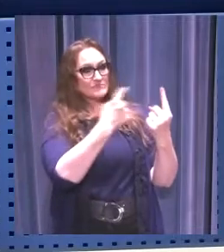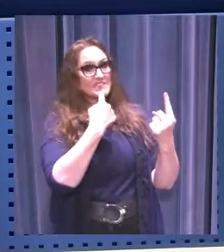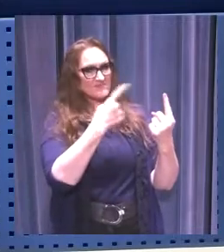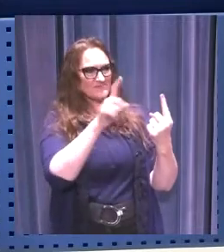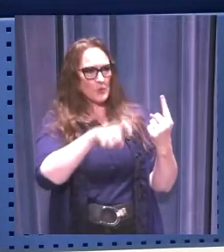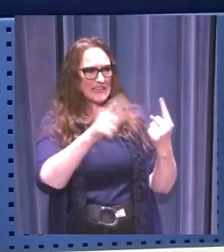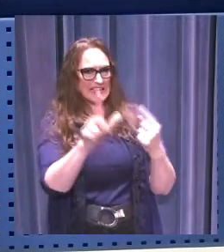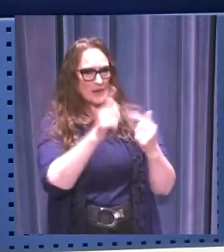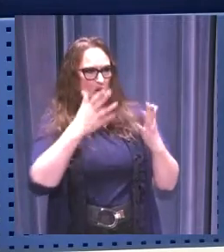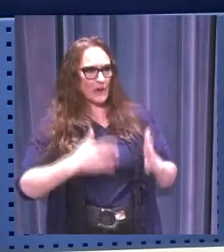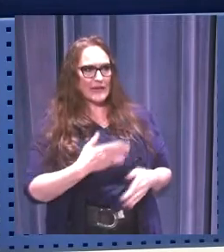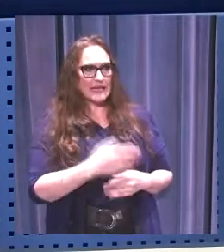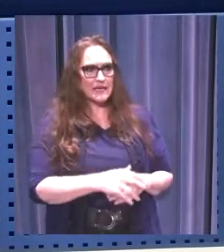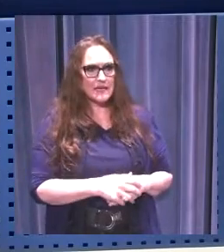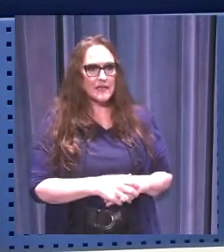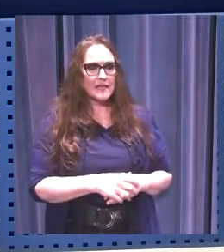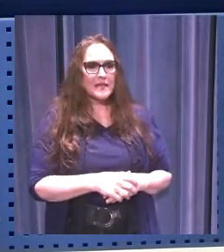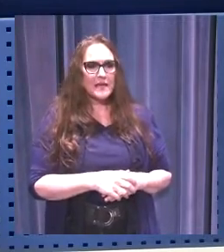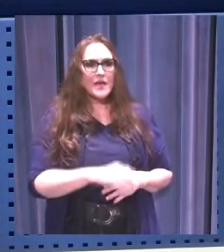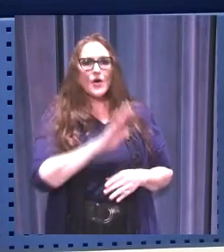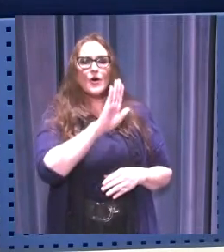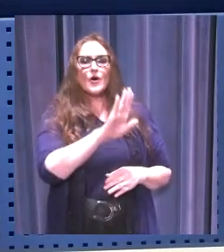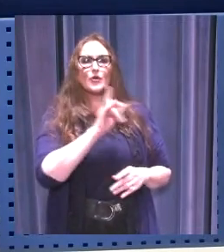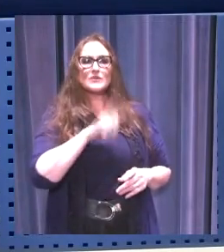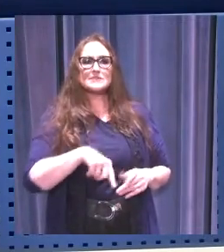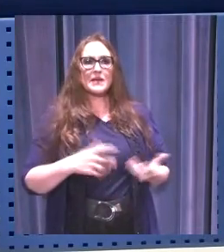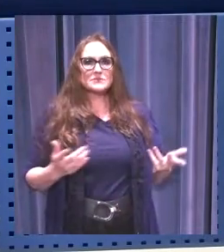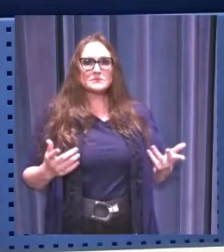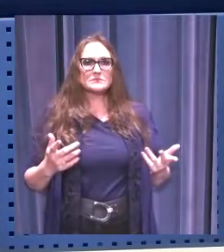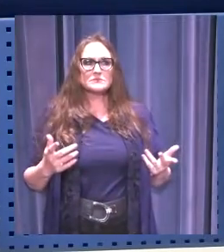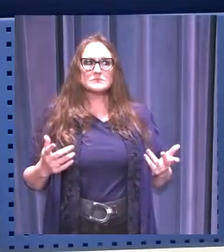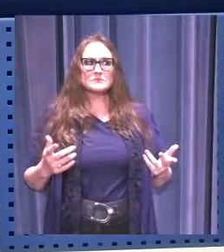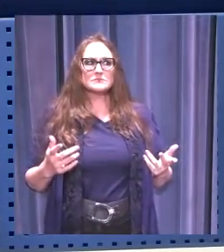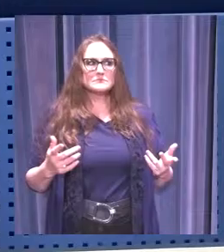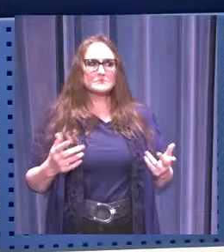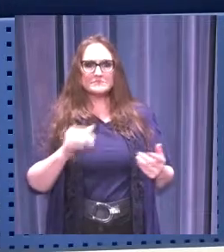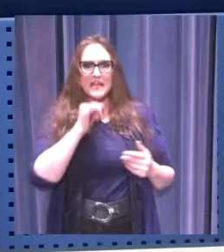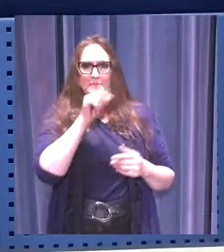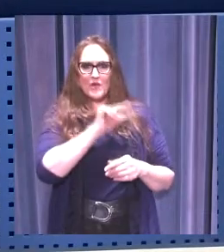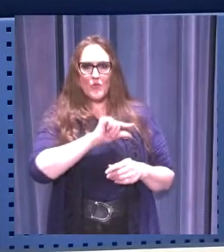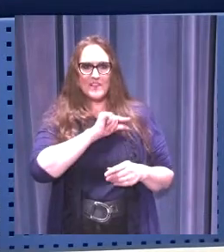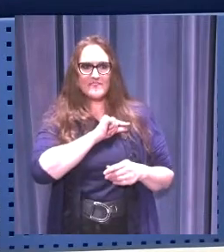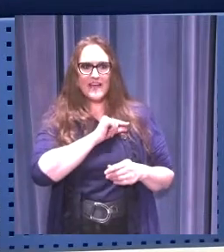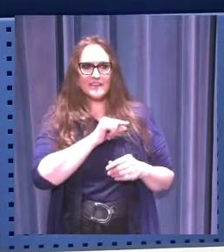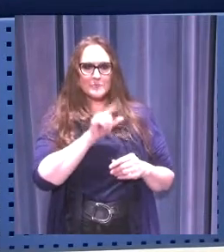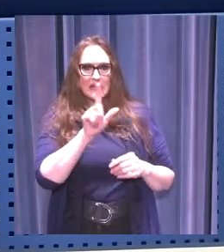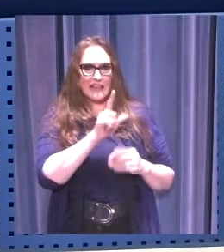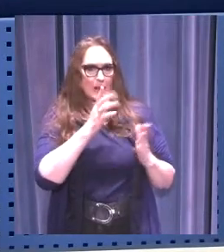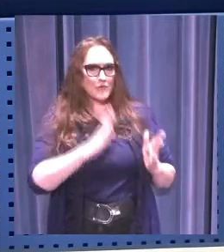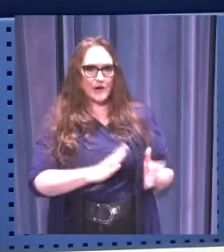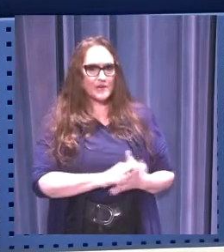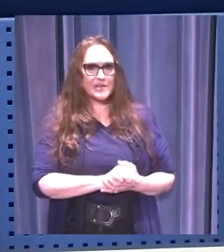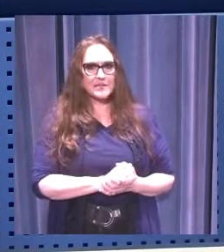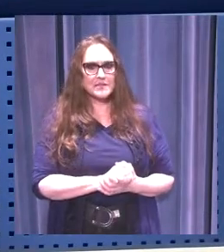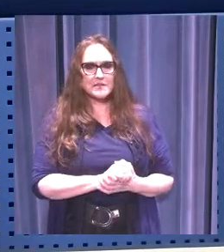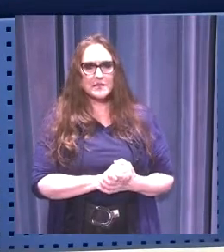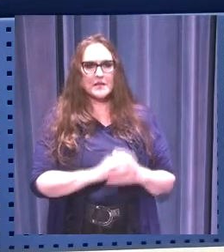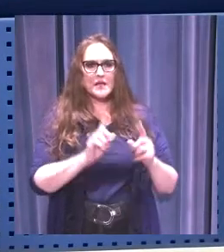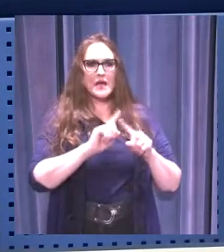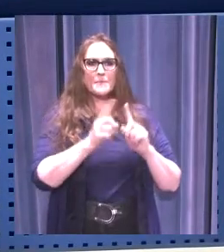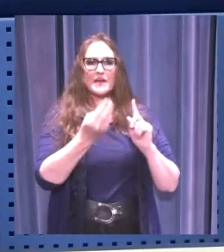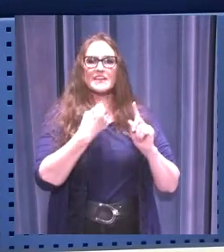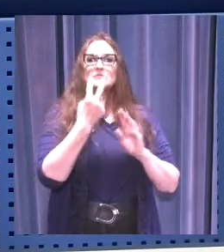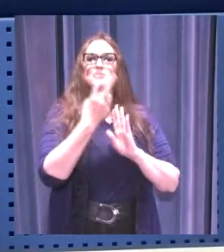needed a librarian. Her response to them was, I'm not qualified to be a librarian, but give